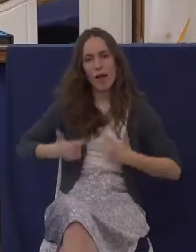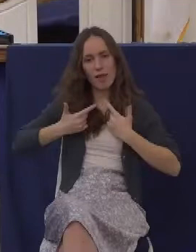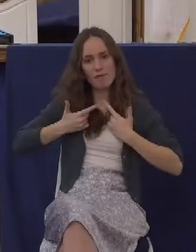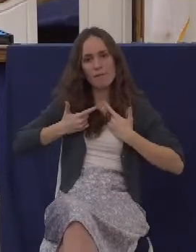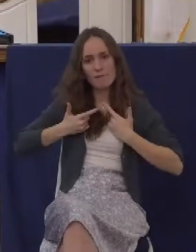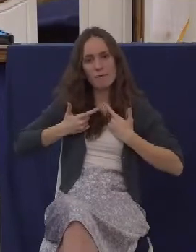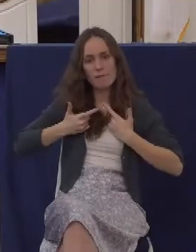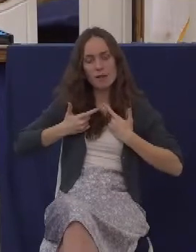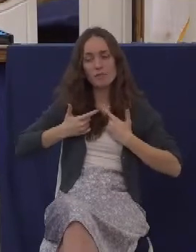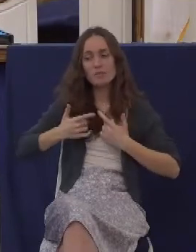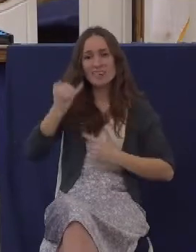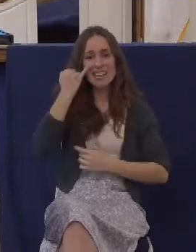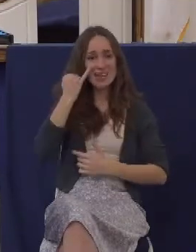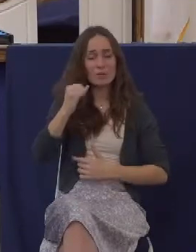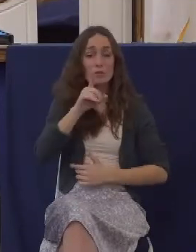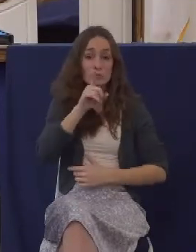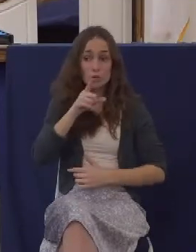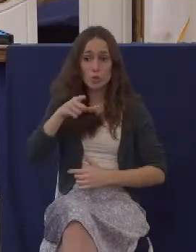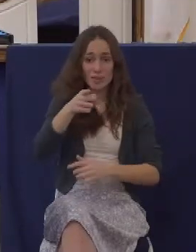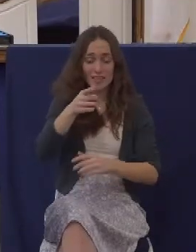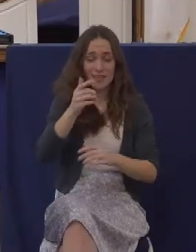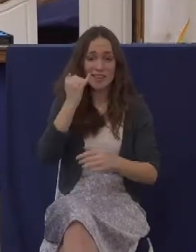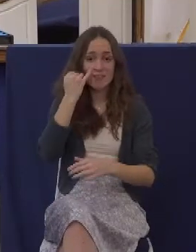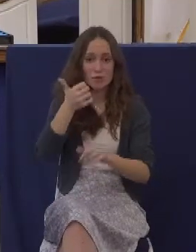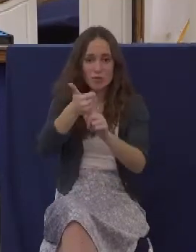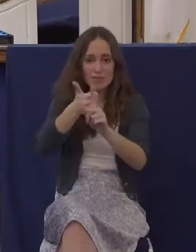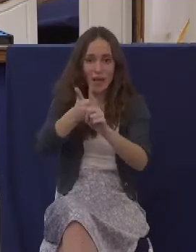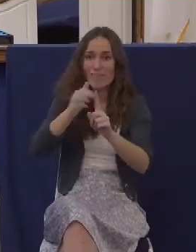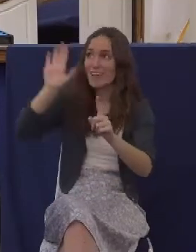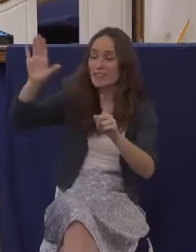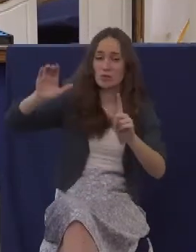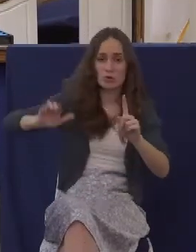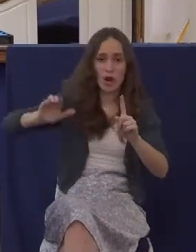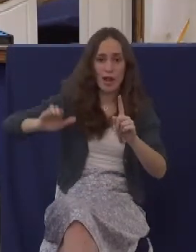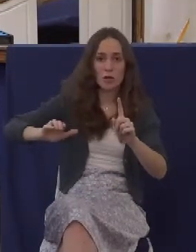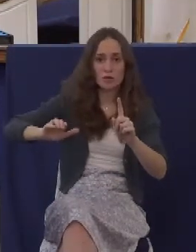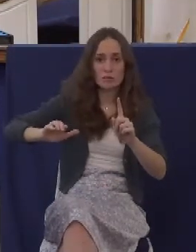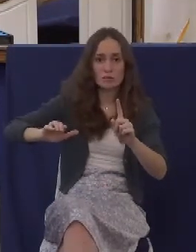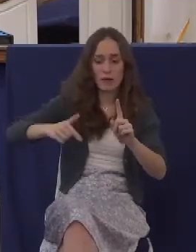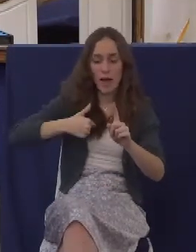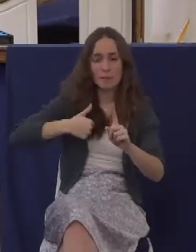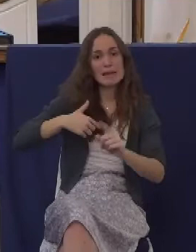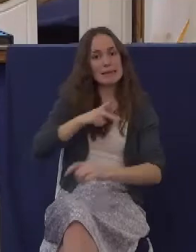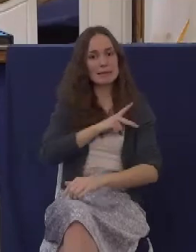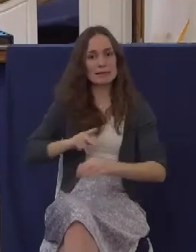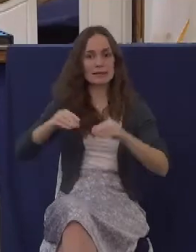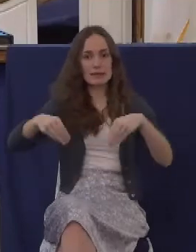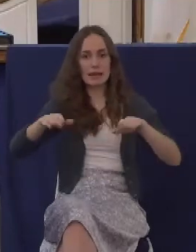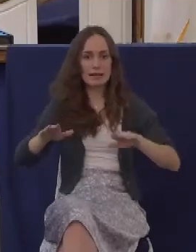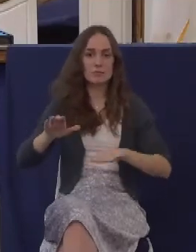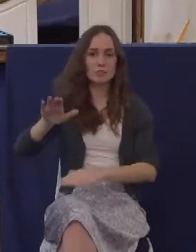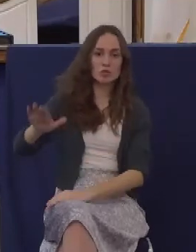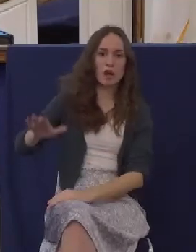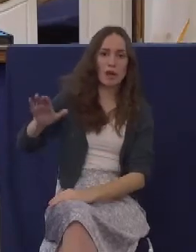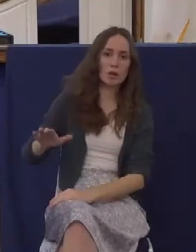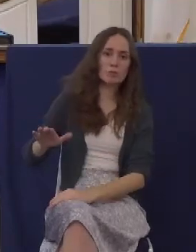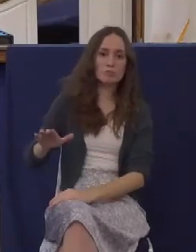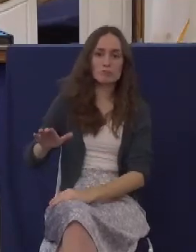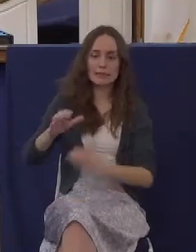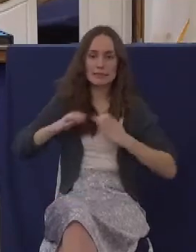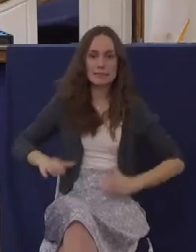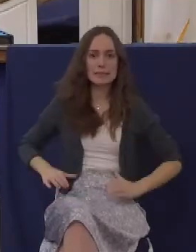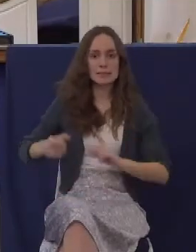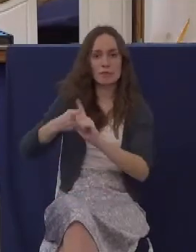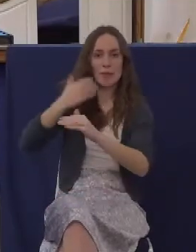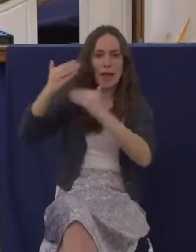of the citizen of the kingdom. If you're a child of the kingdom, if you're a child of God, you have some things that you do that should be between you and God,